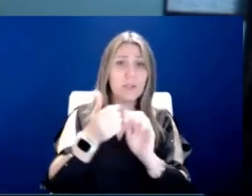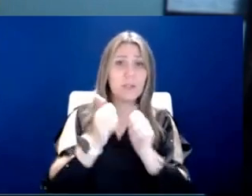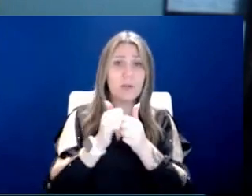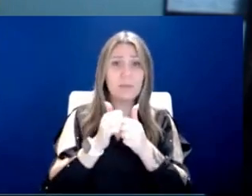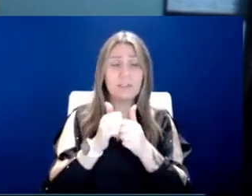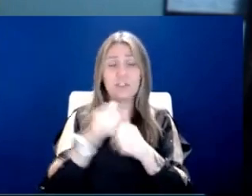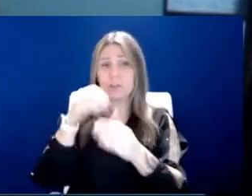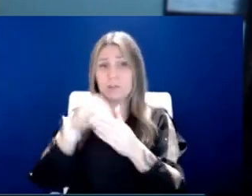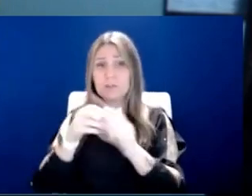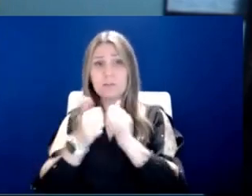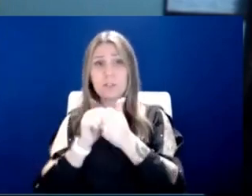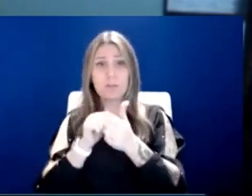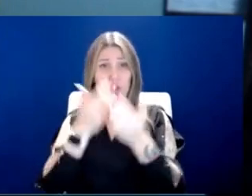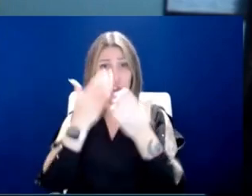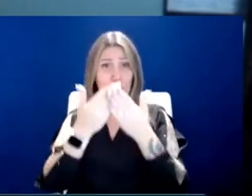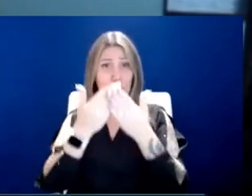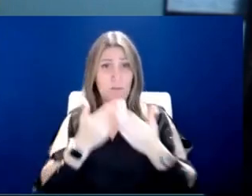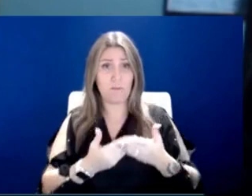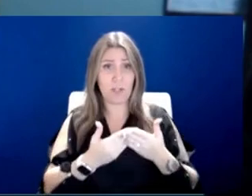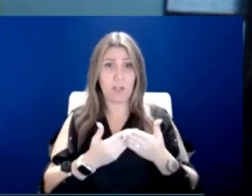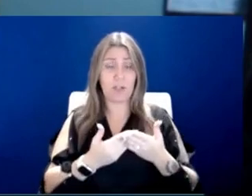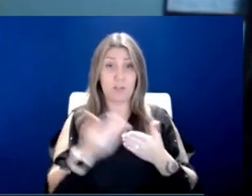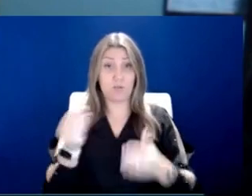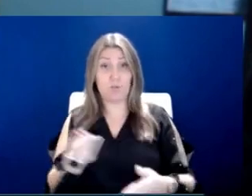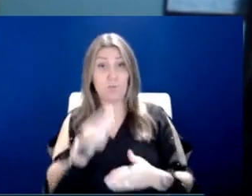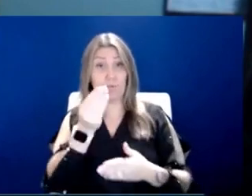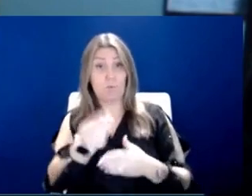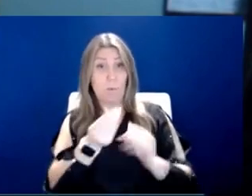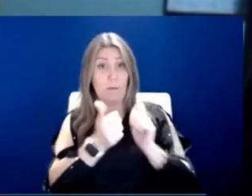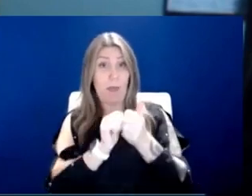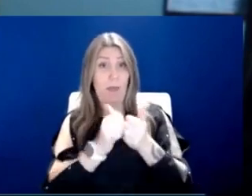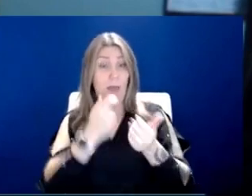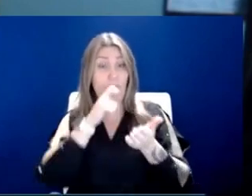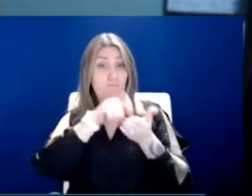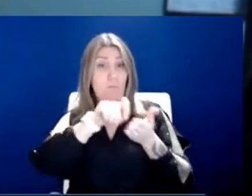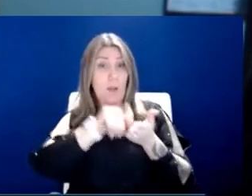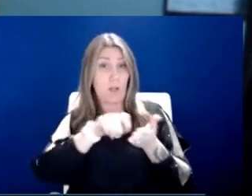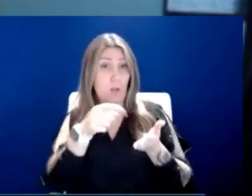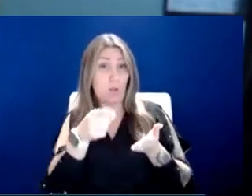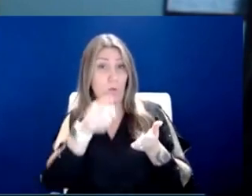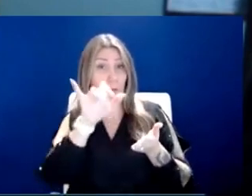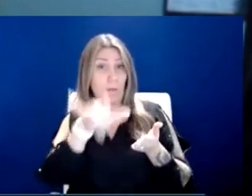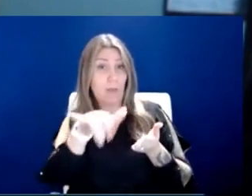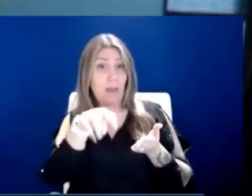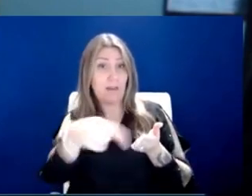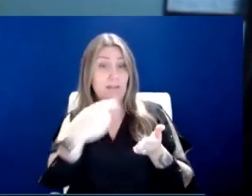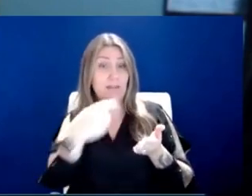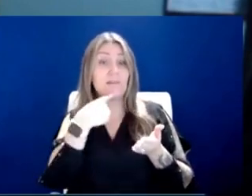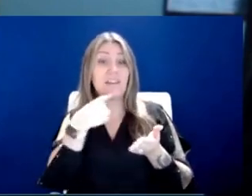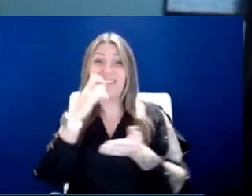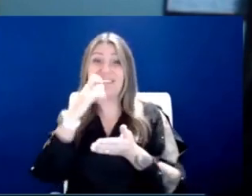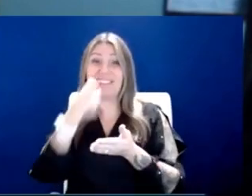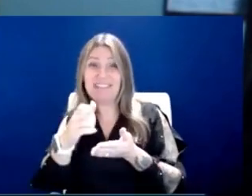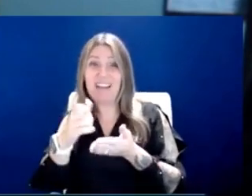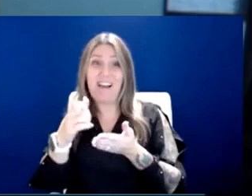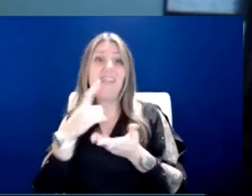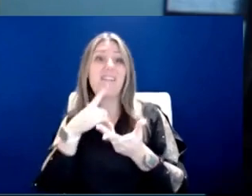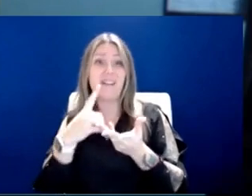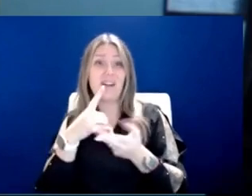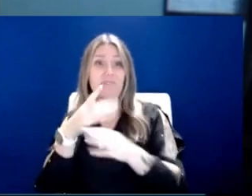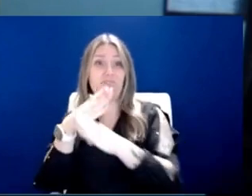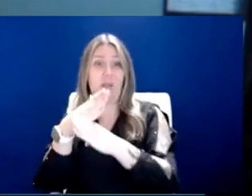verify it, and literally you show the athlete, this is what I'm writing you. This says not prohibited. Athletes want to see the